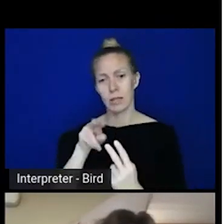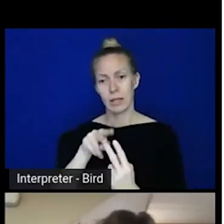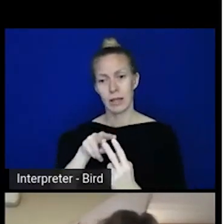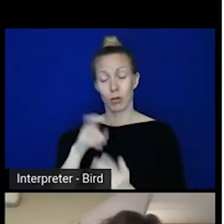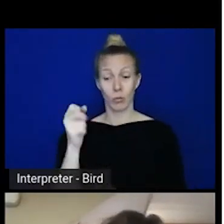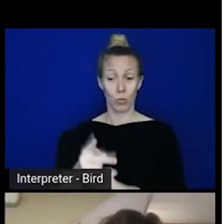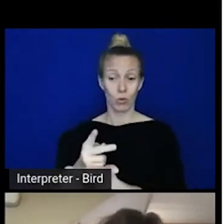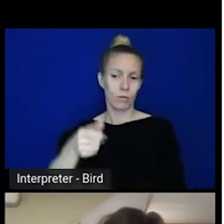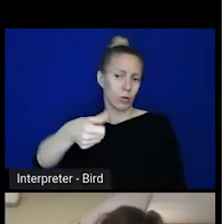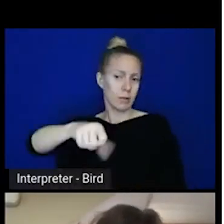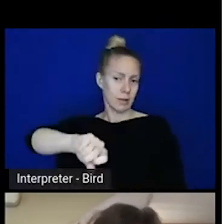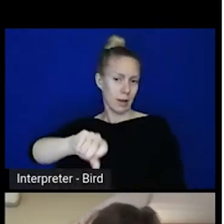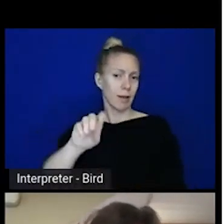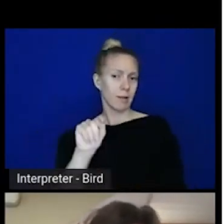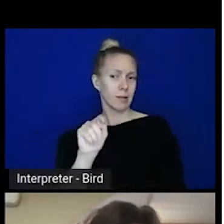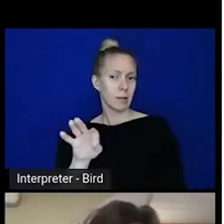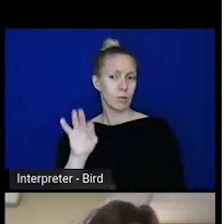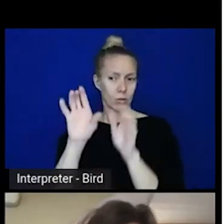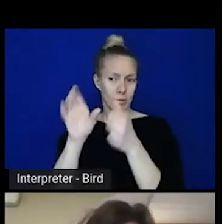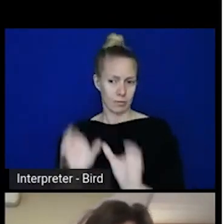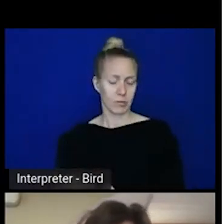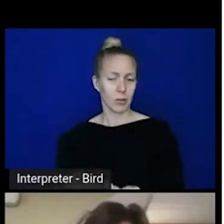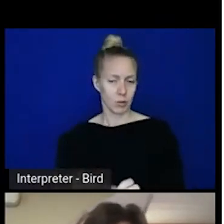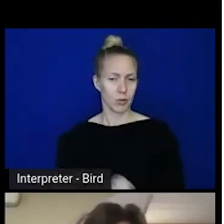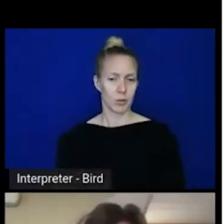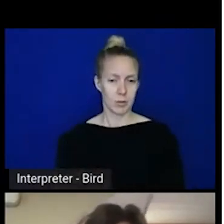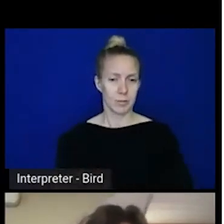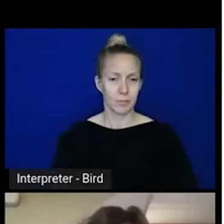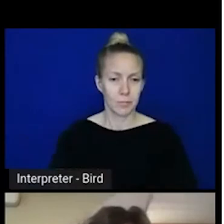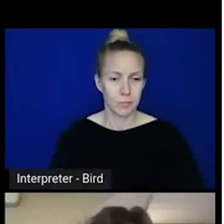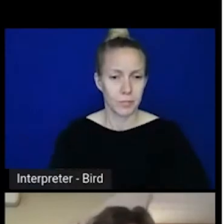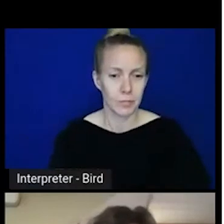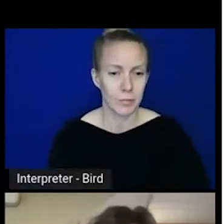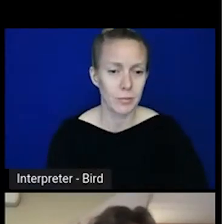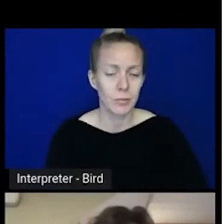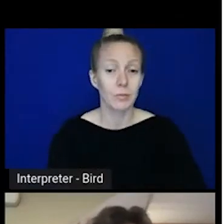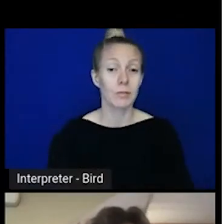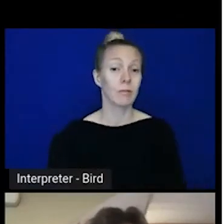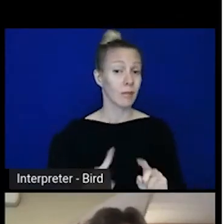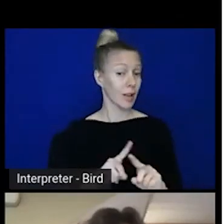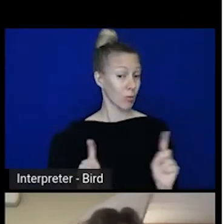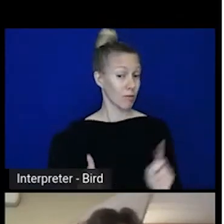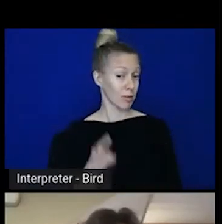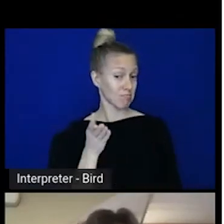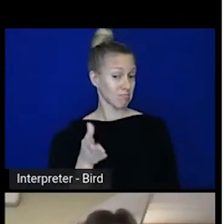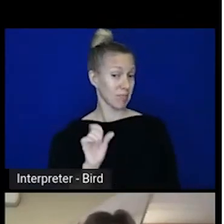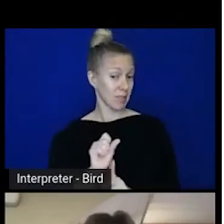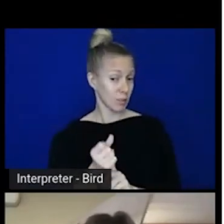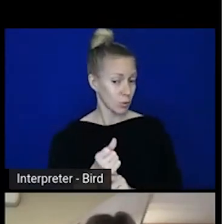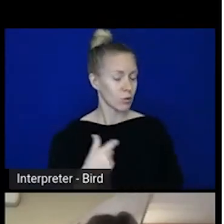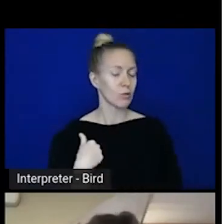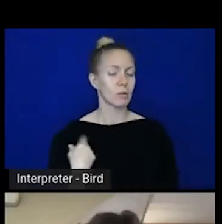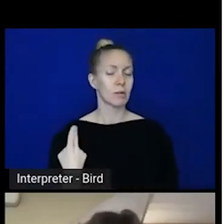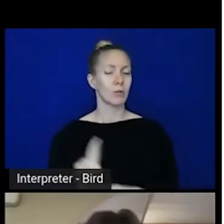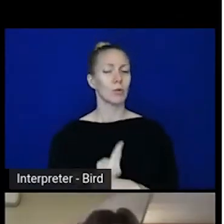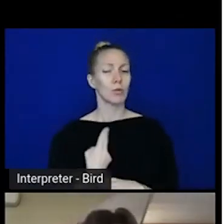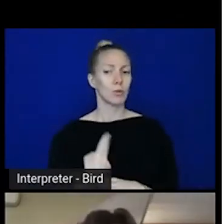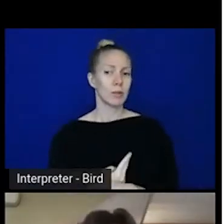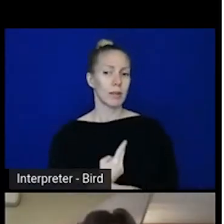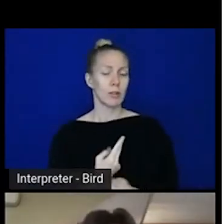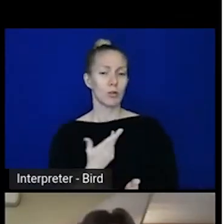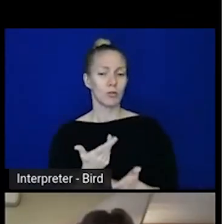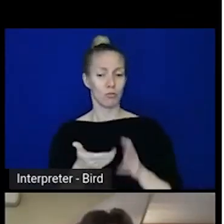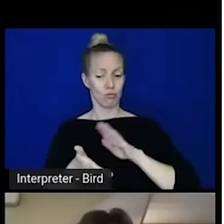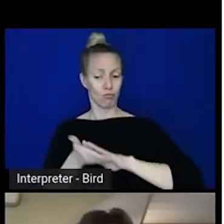Terraform configurations from being deployed. However, in this case, I was using it to run that